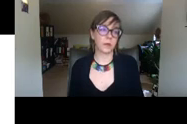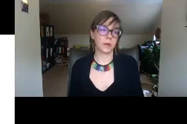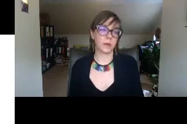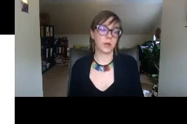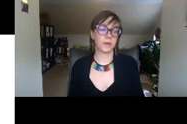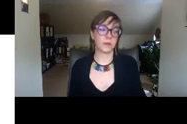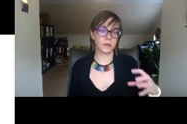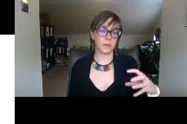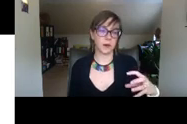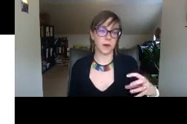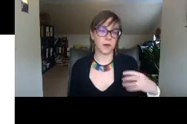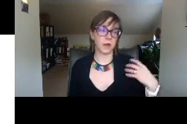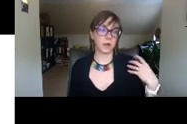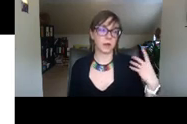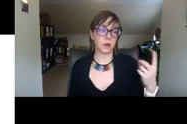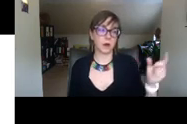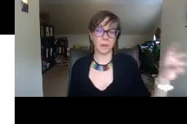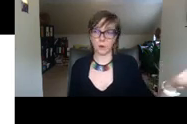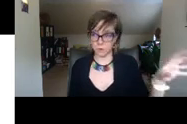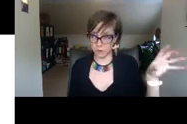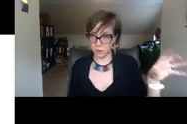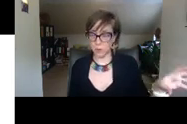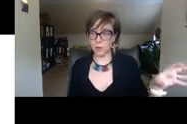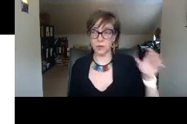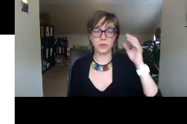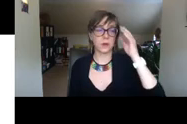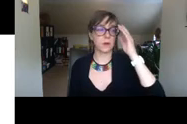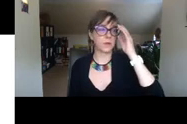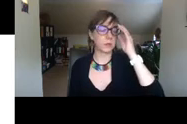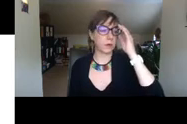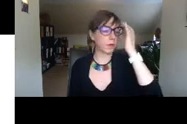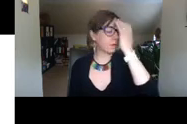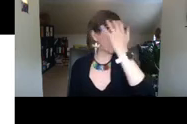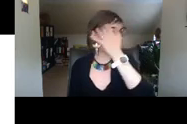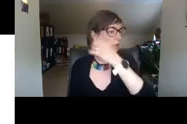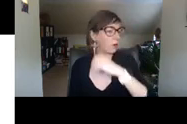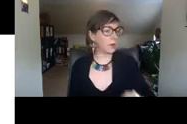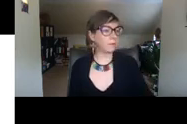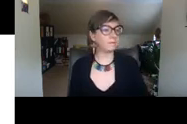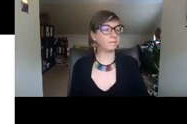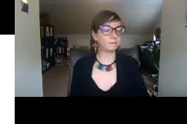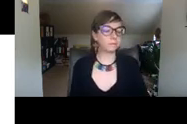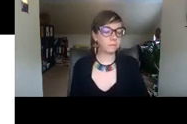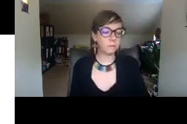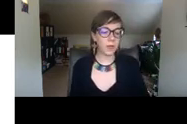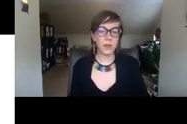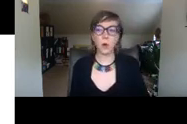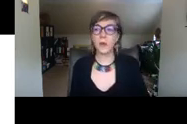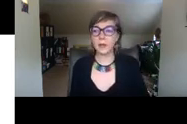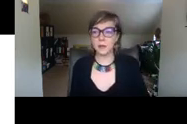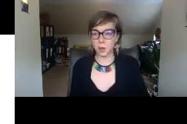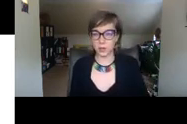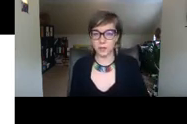of my presentation, the rest of my talk about the interpreters is going to be focused on